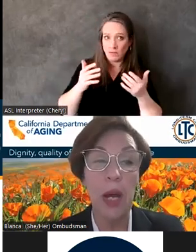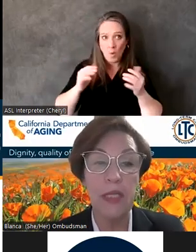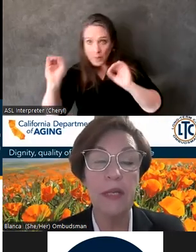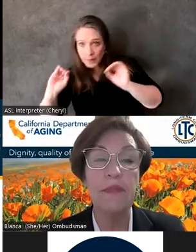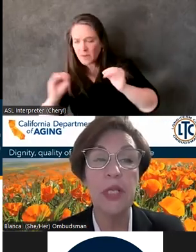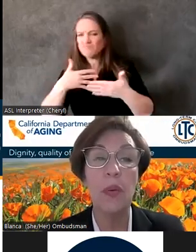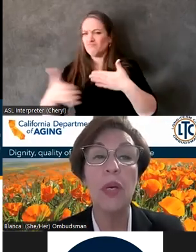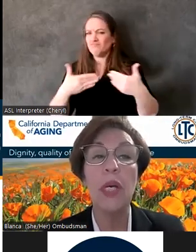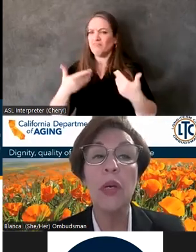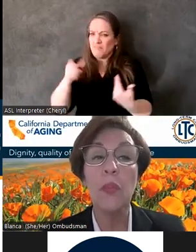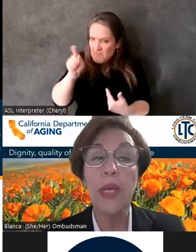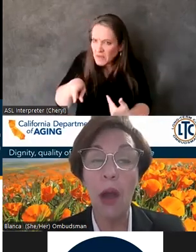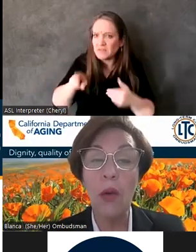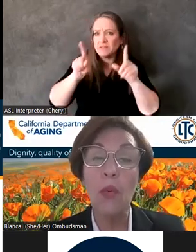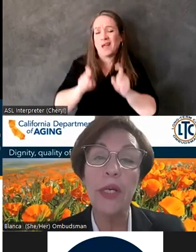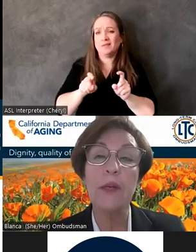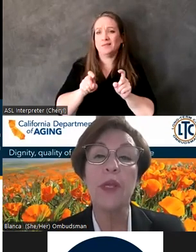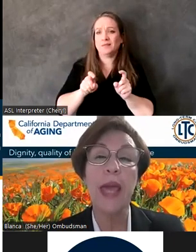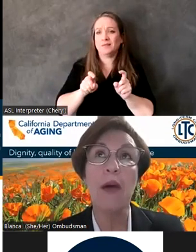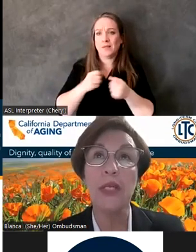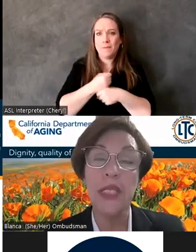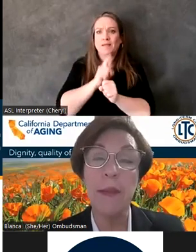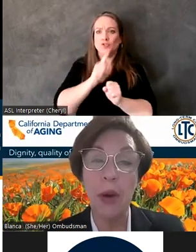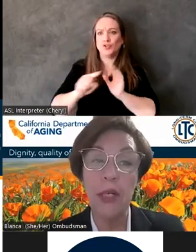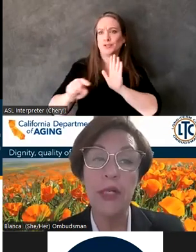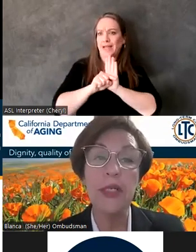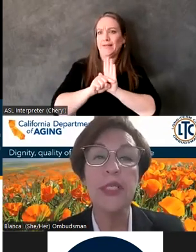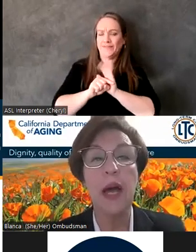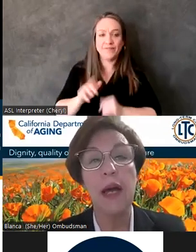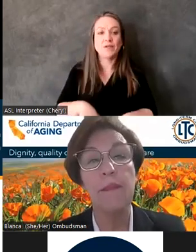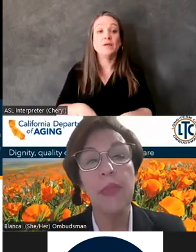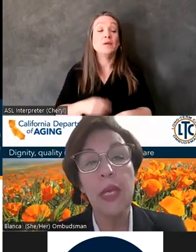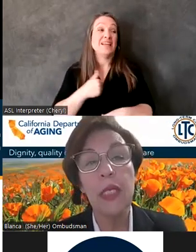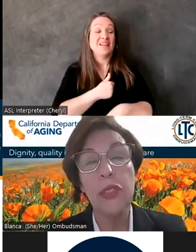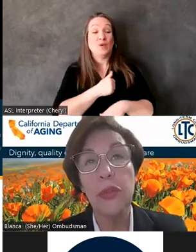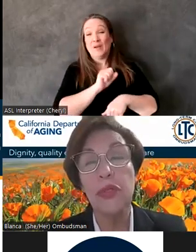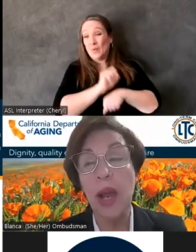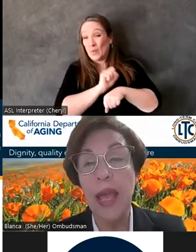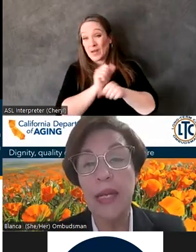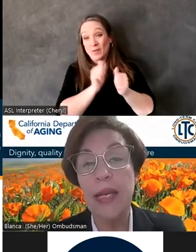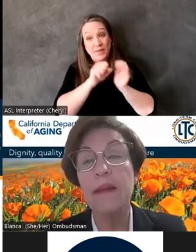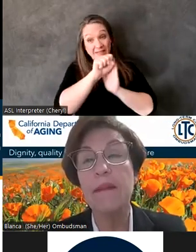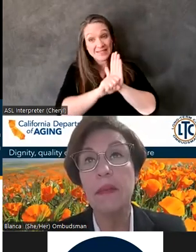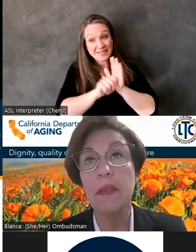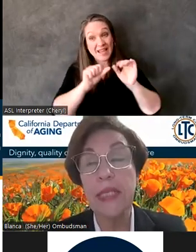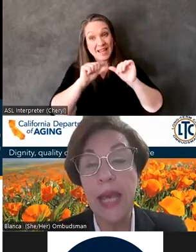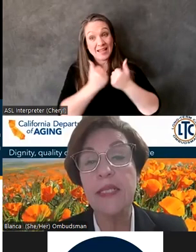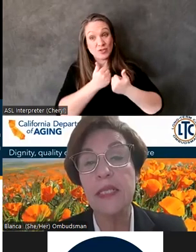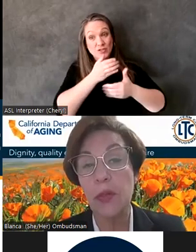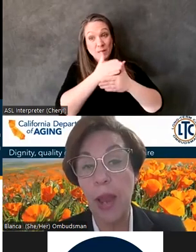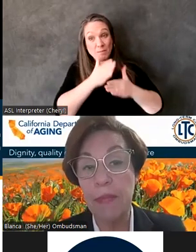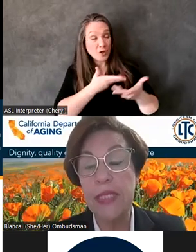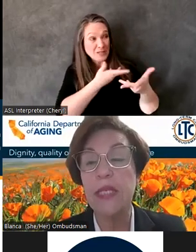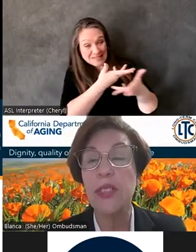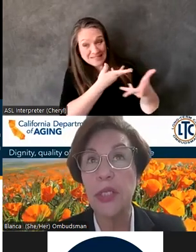COVID positive. So we are working with our state partners to try and get tests,